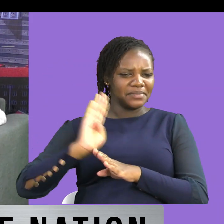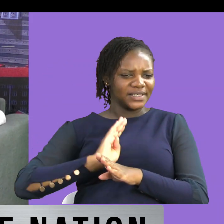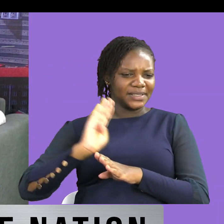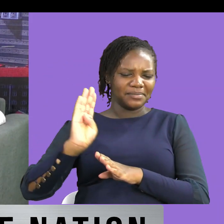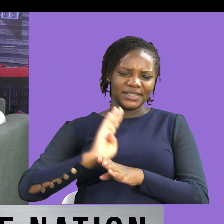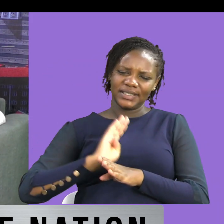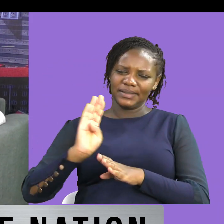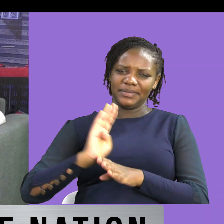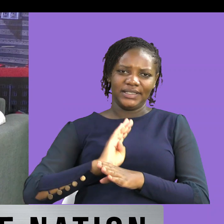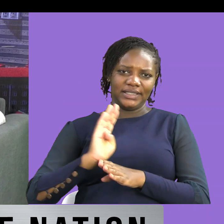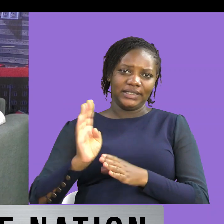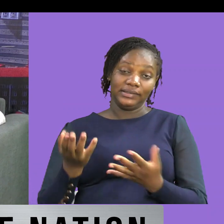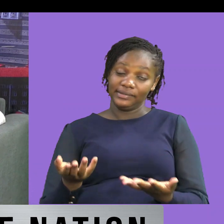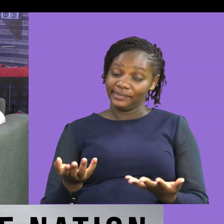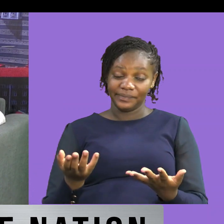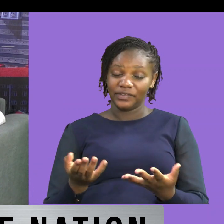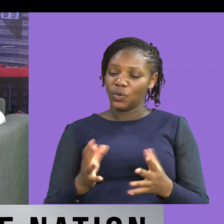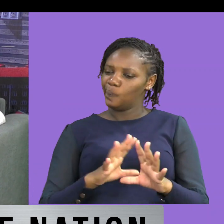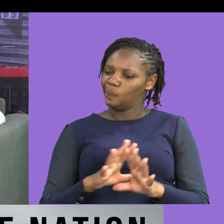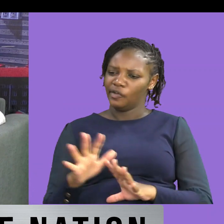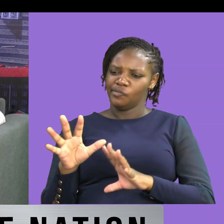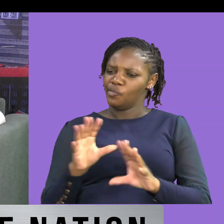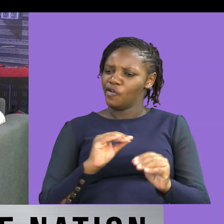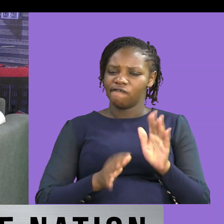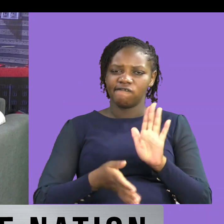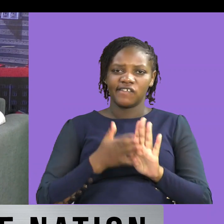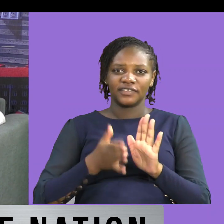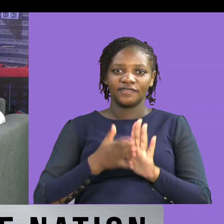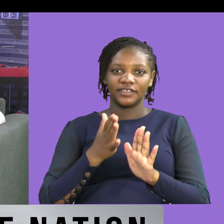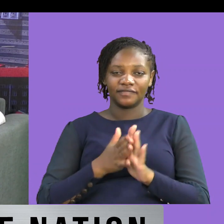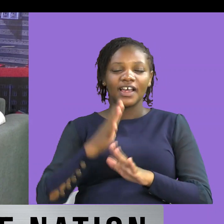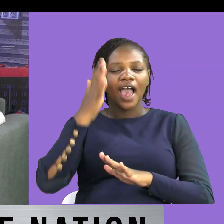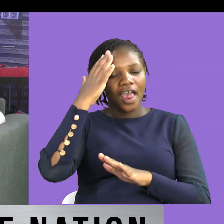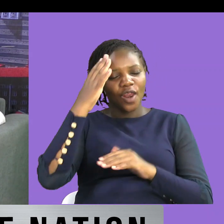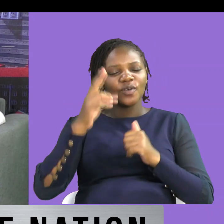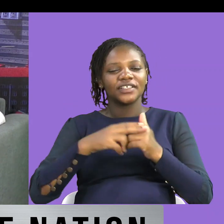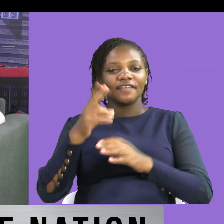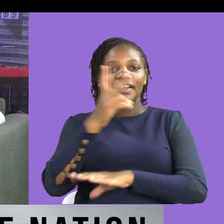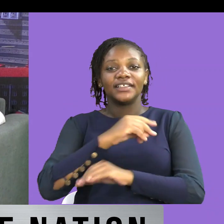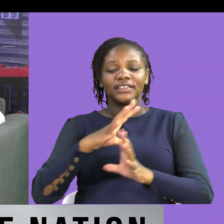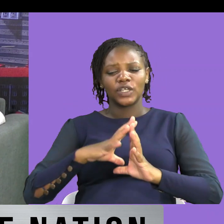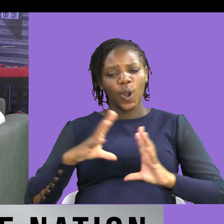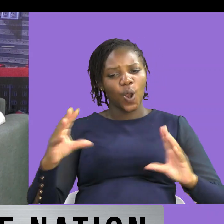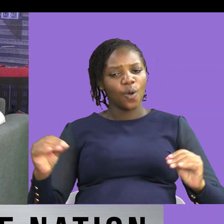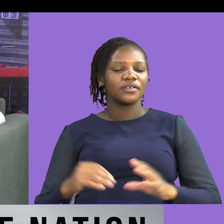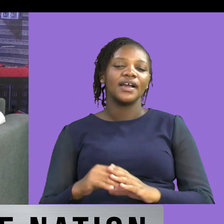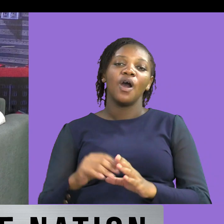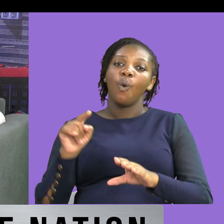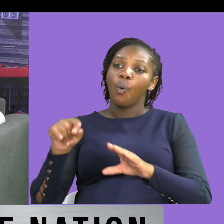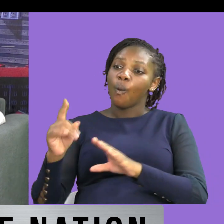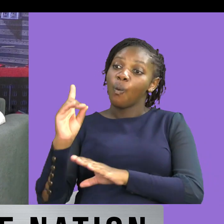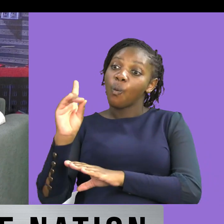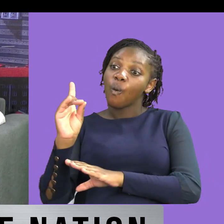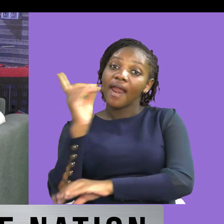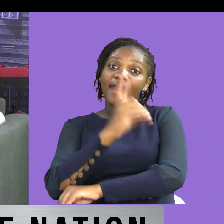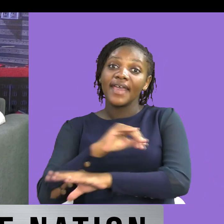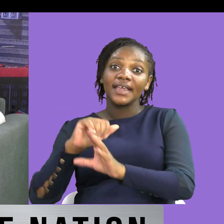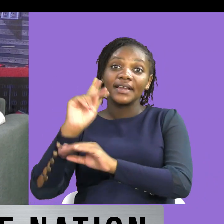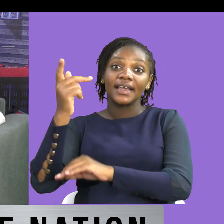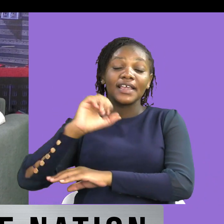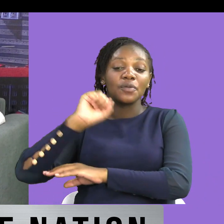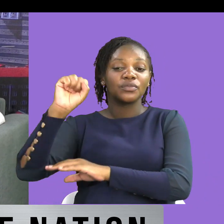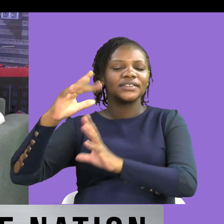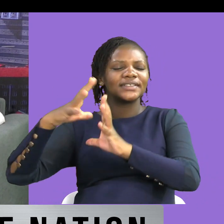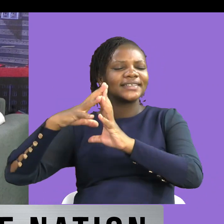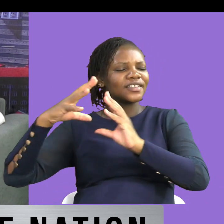So it's a week is a long time. They say a day in politics is long. A day in Kenya in politics, I think, is